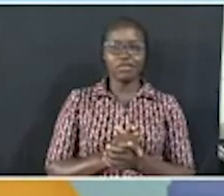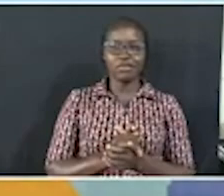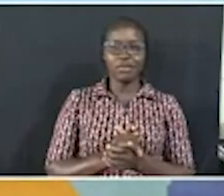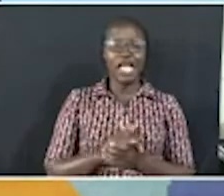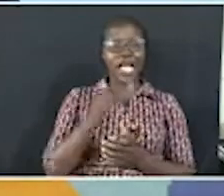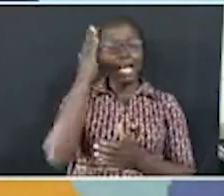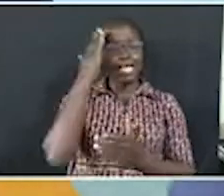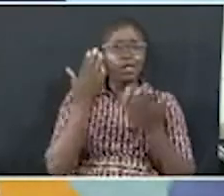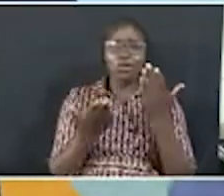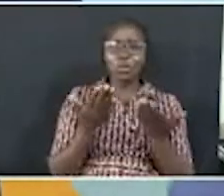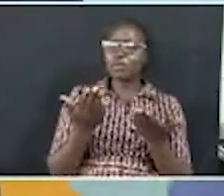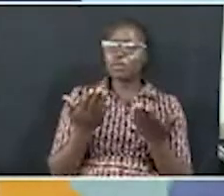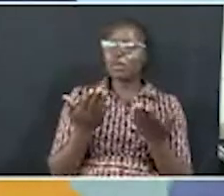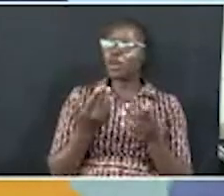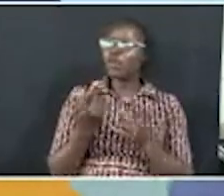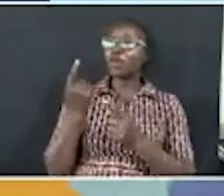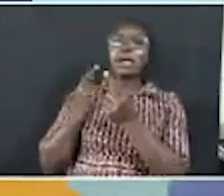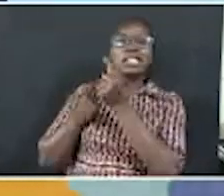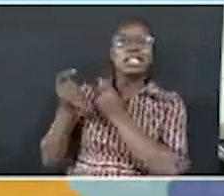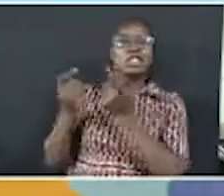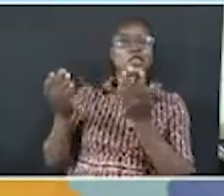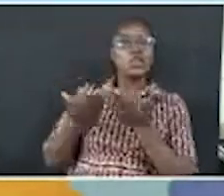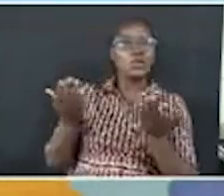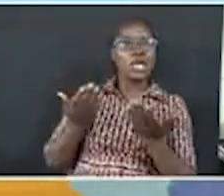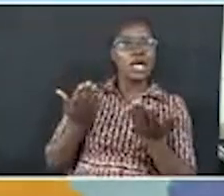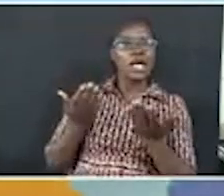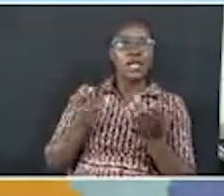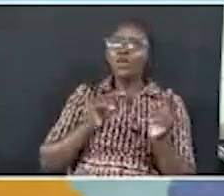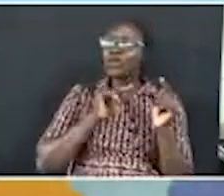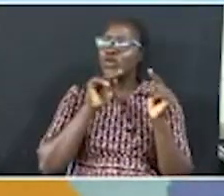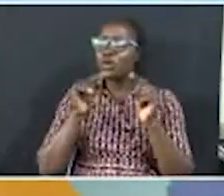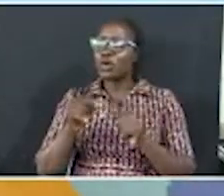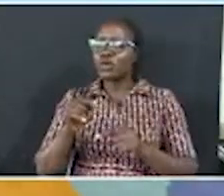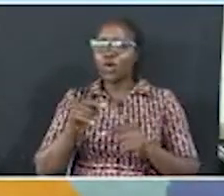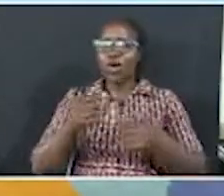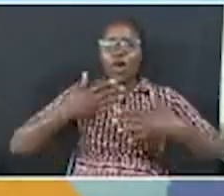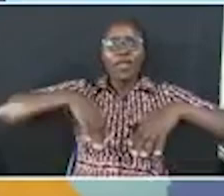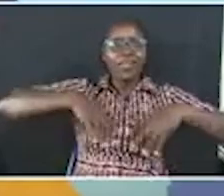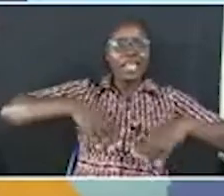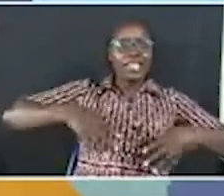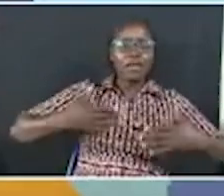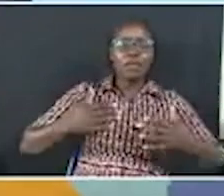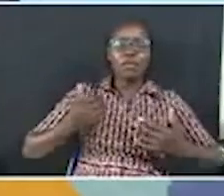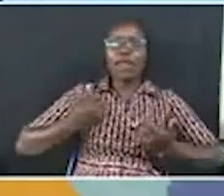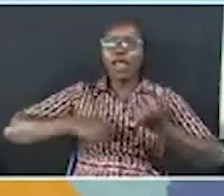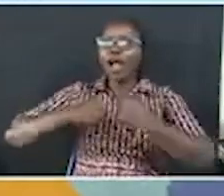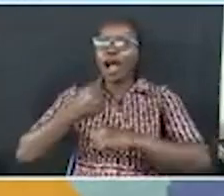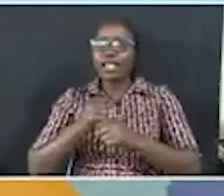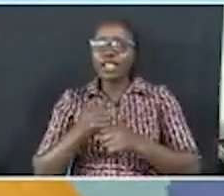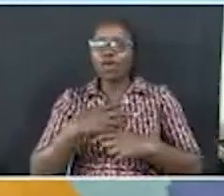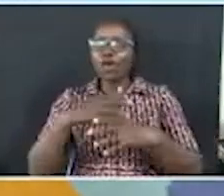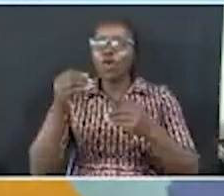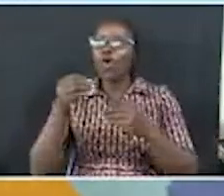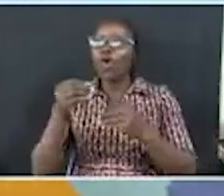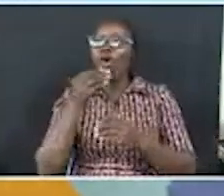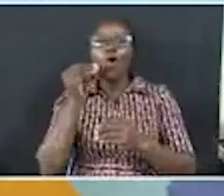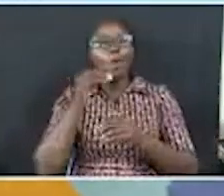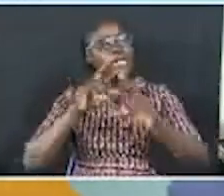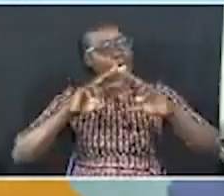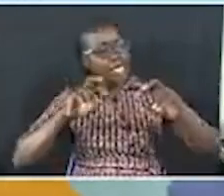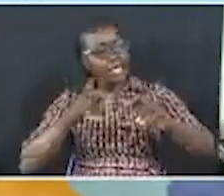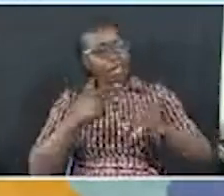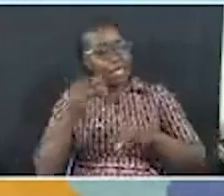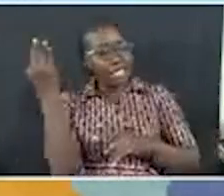I know maybe you come from a tradition where you attend theater, people act, then you go home and assess.